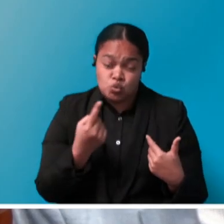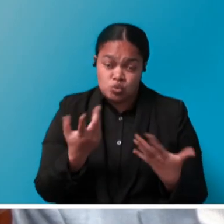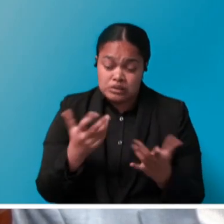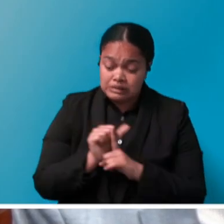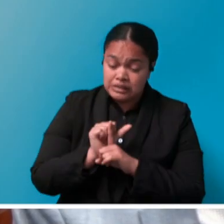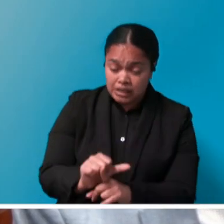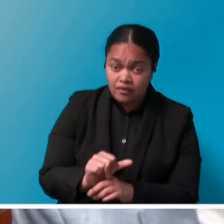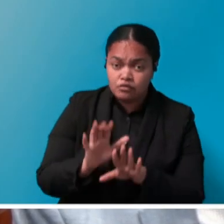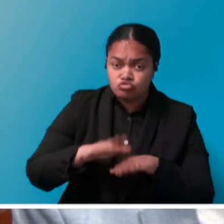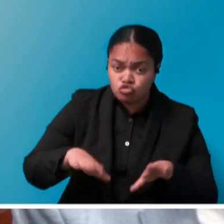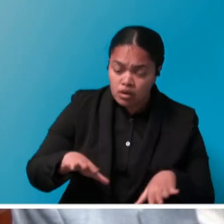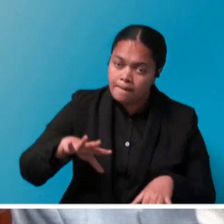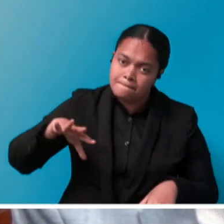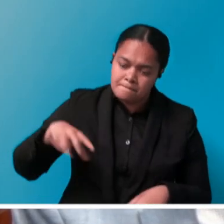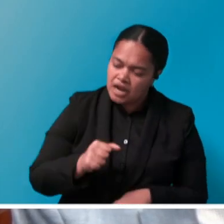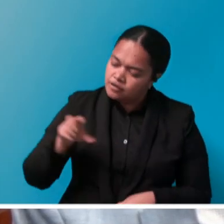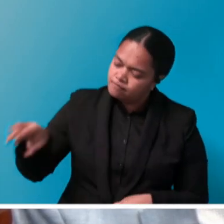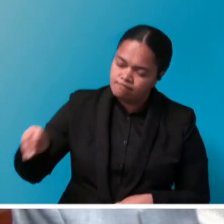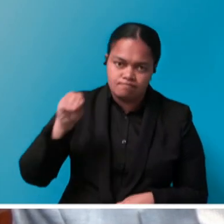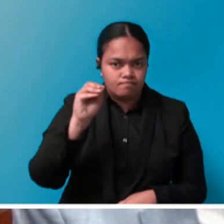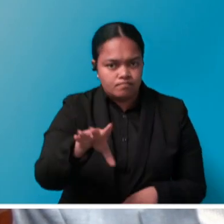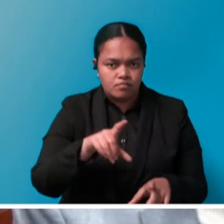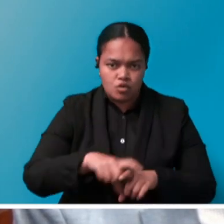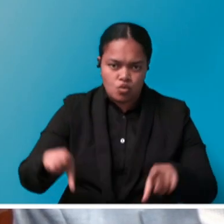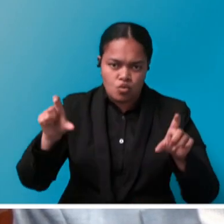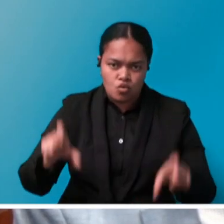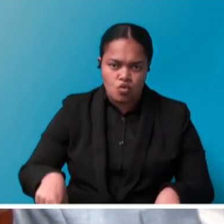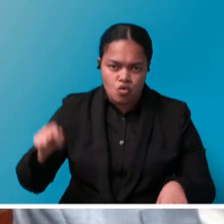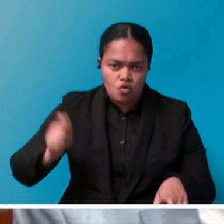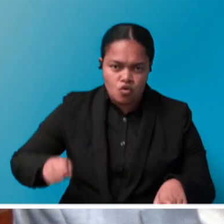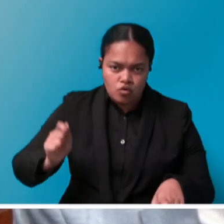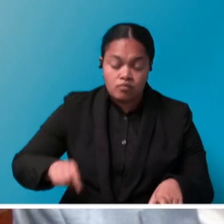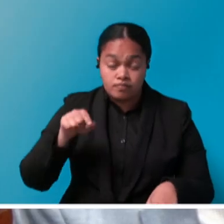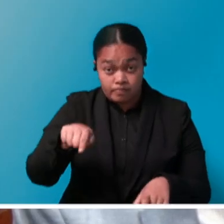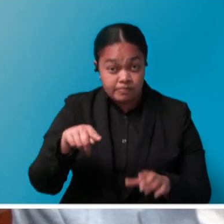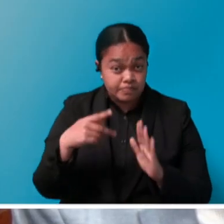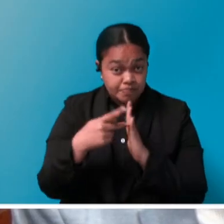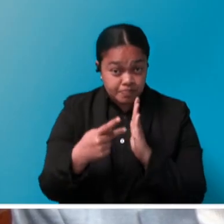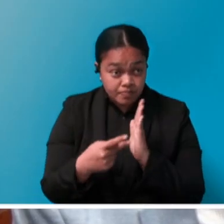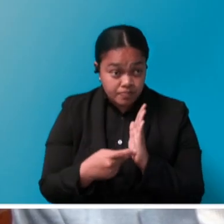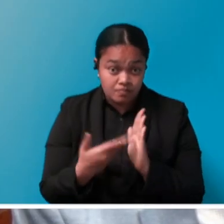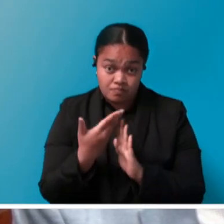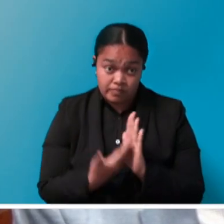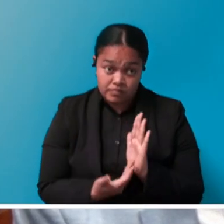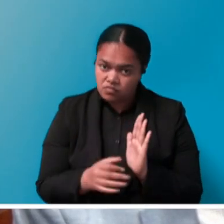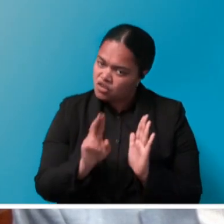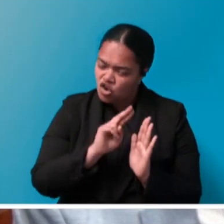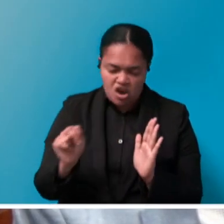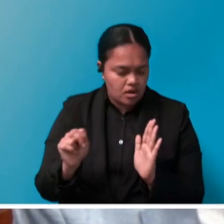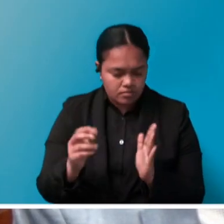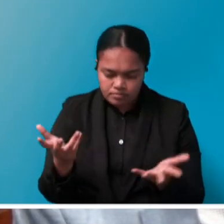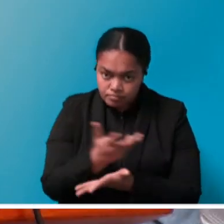children have to face consequences. These principles are not negotiable and leave no room